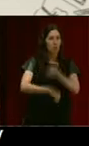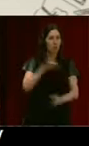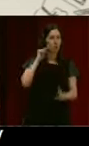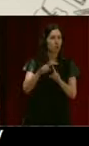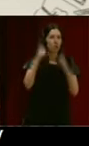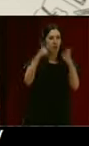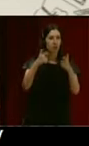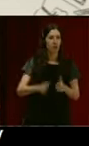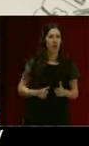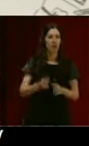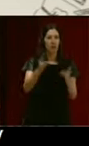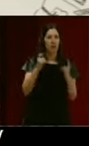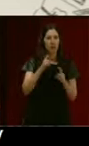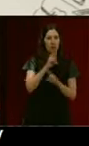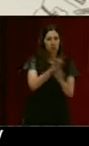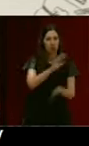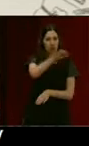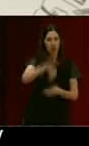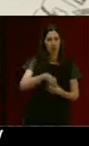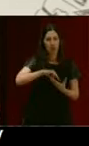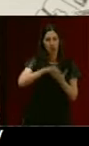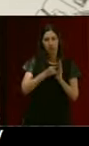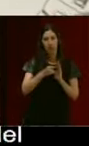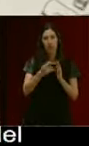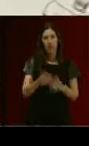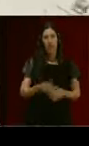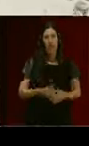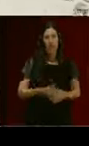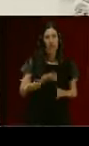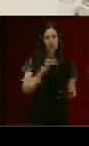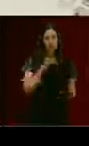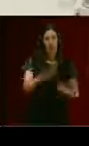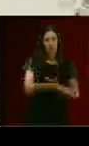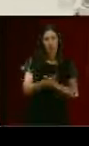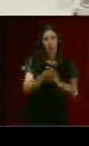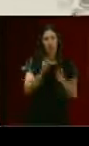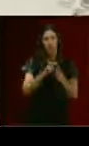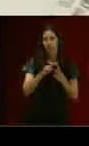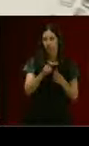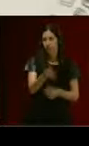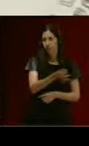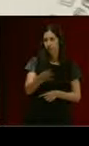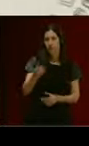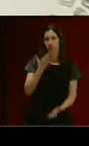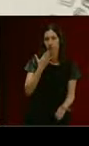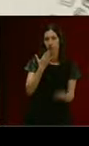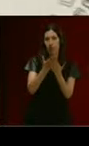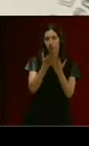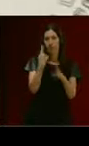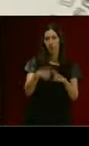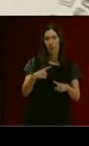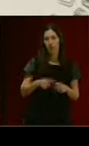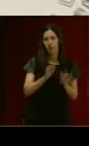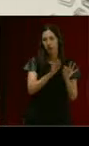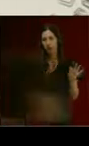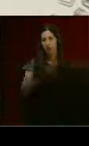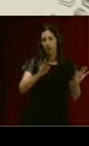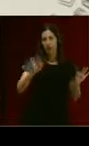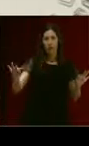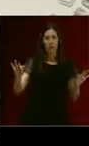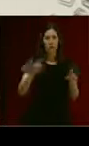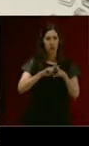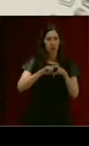of paradigms did you use to classify the signals obtained from the system? In terms of accuracy, what we did